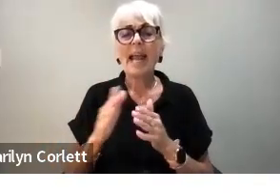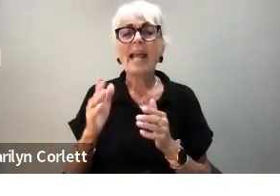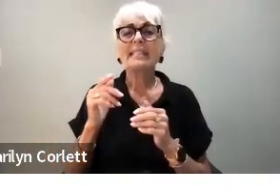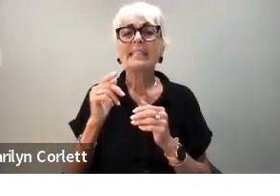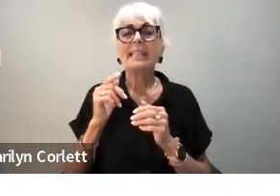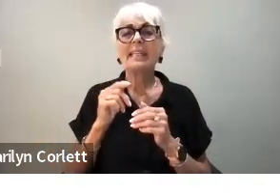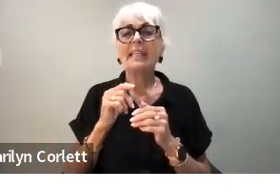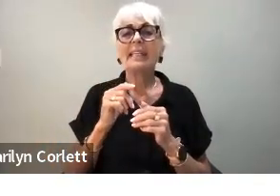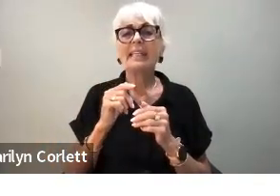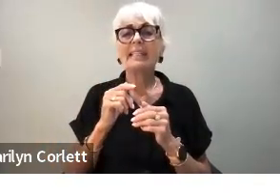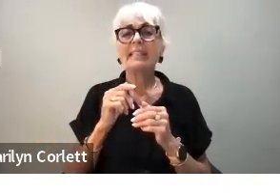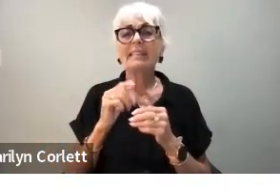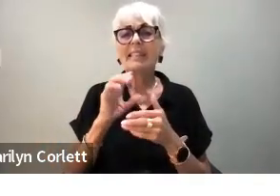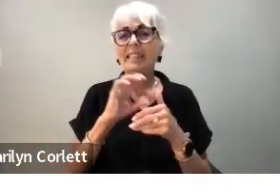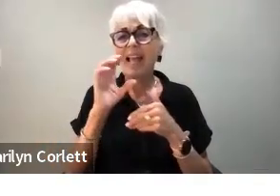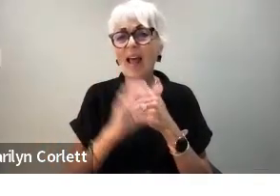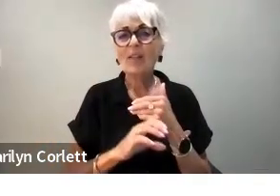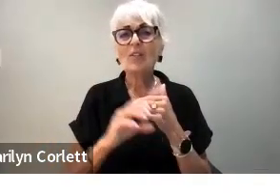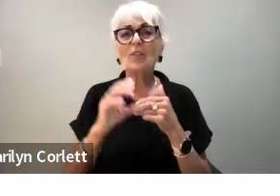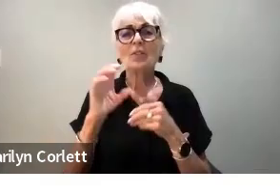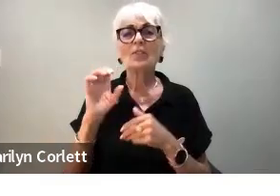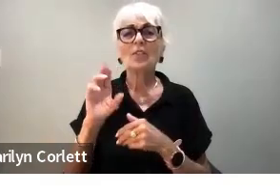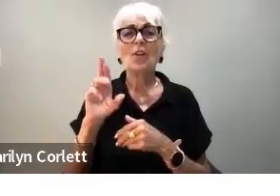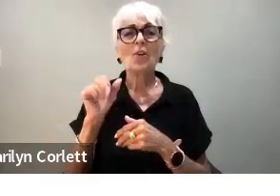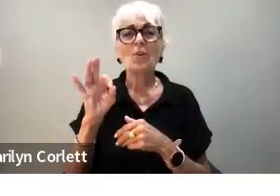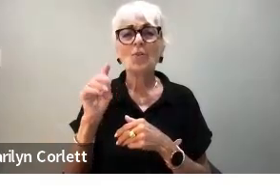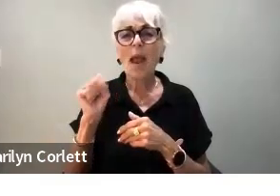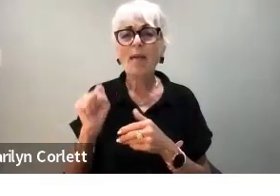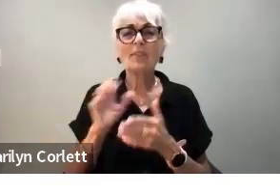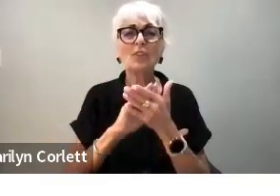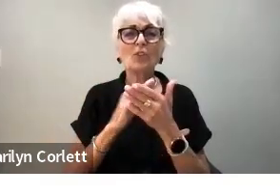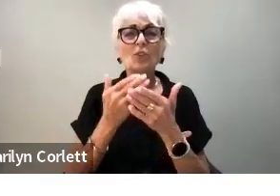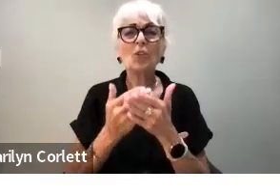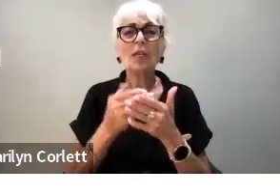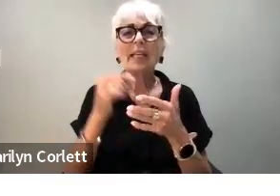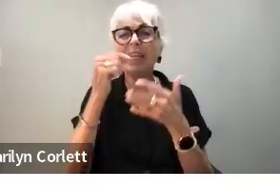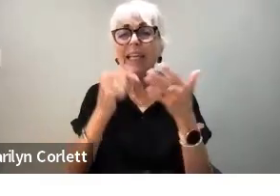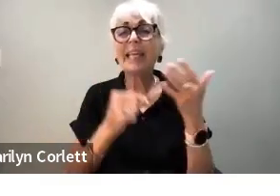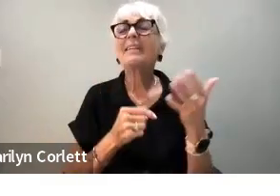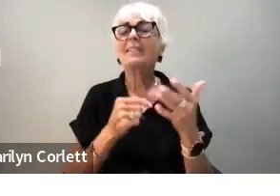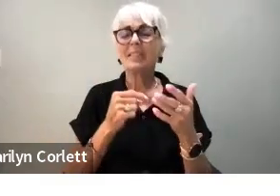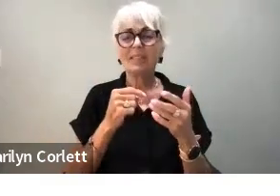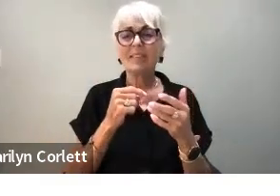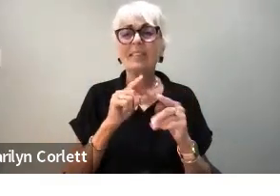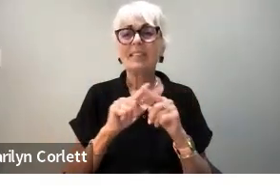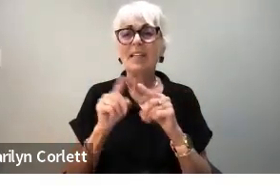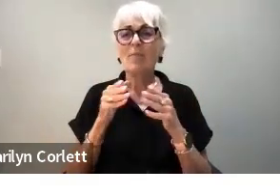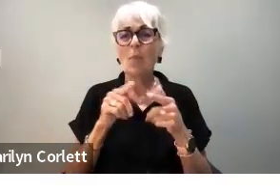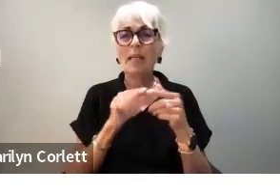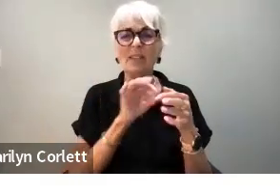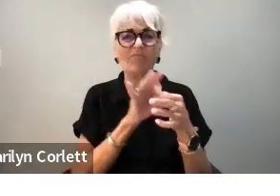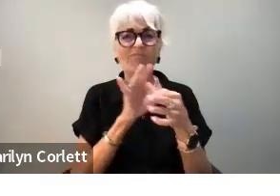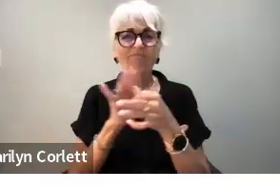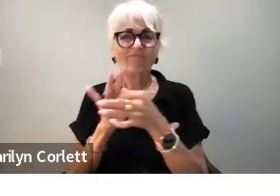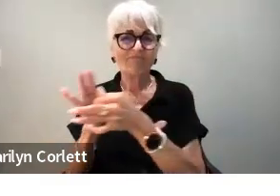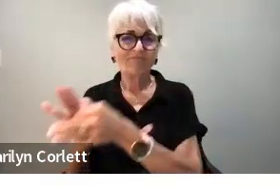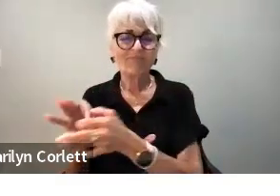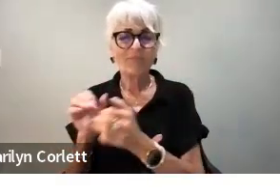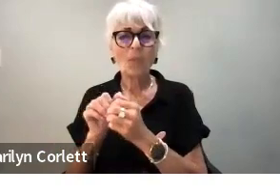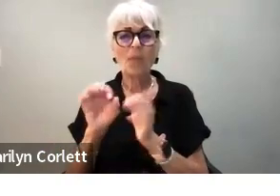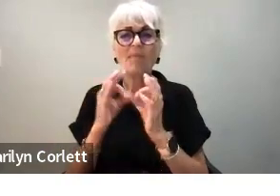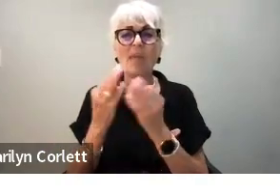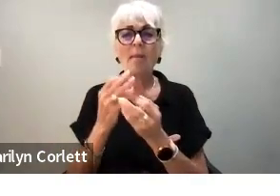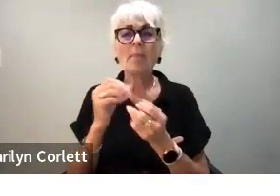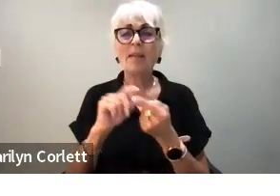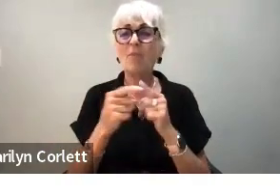connect with family and friends. So we have all these little subcategories, and a lot of AT specialists have like their